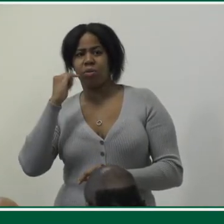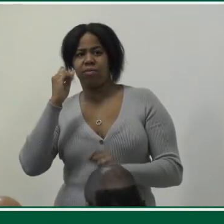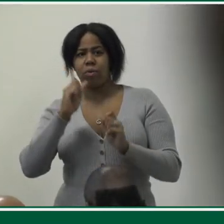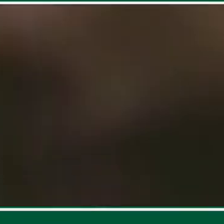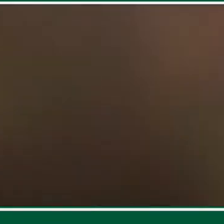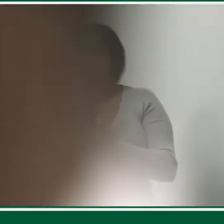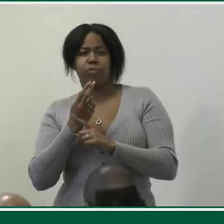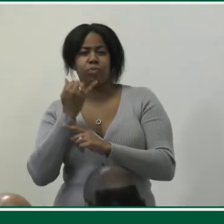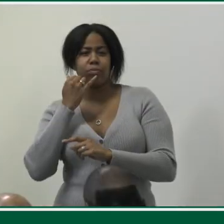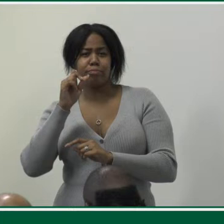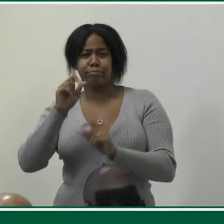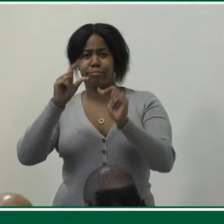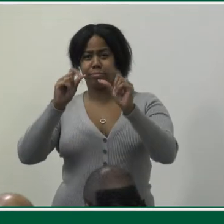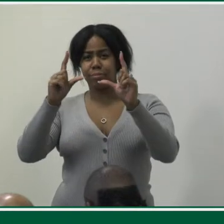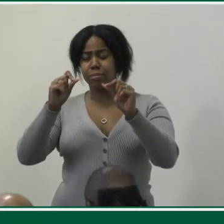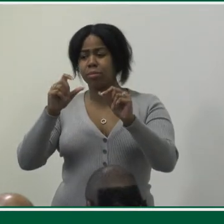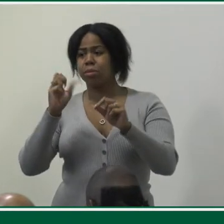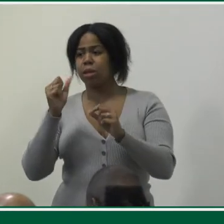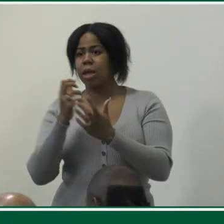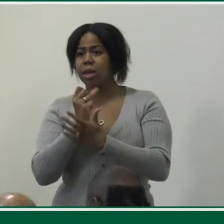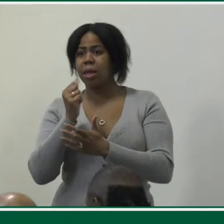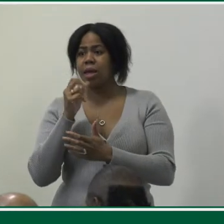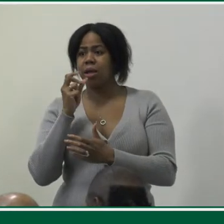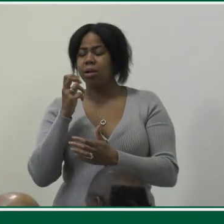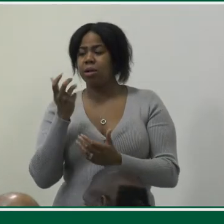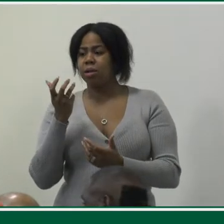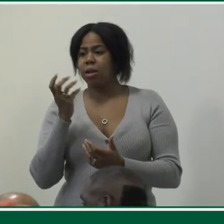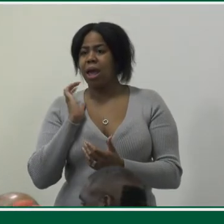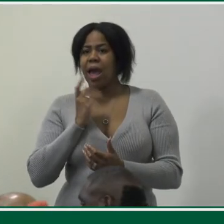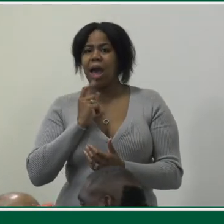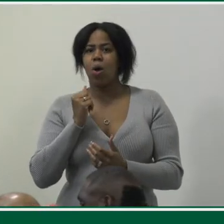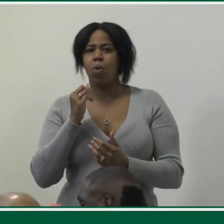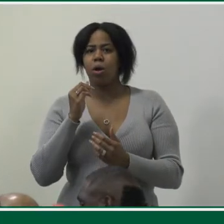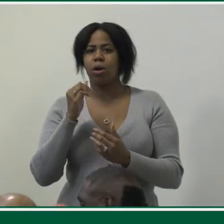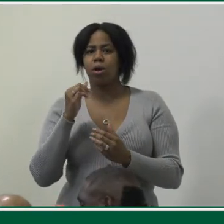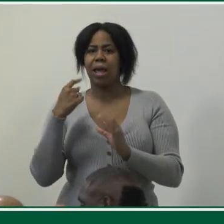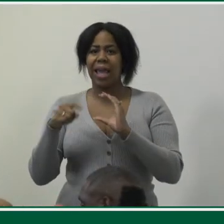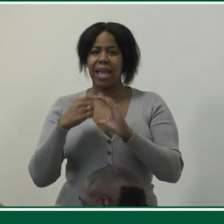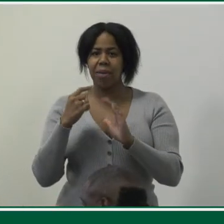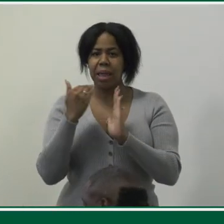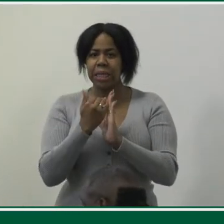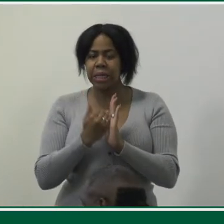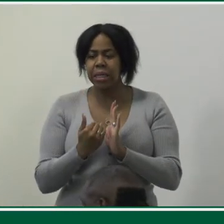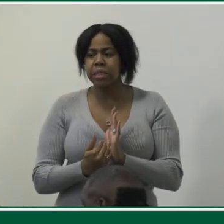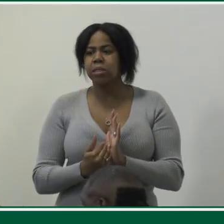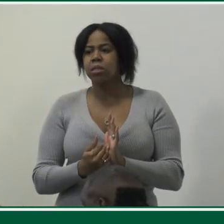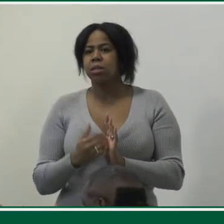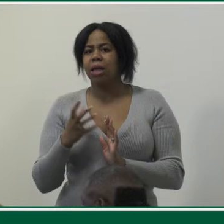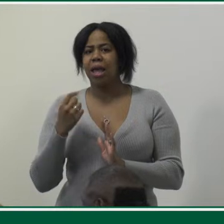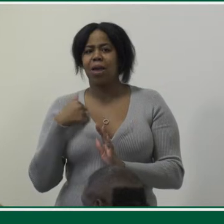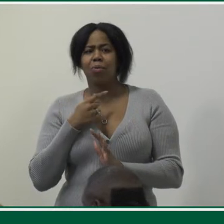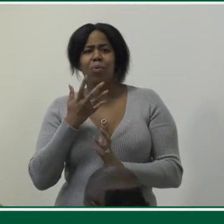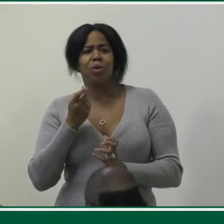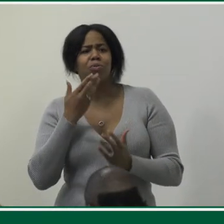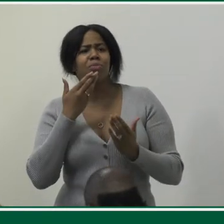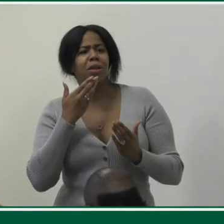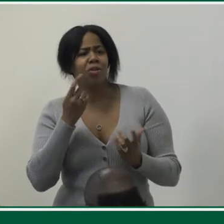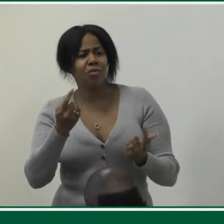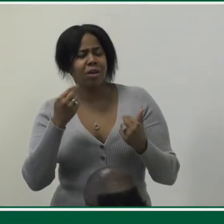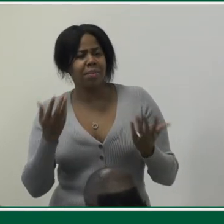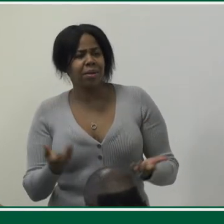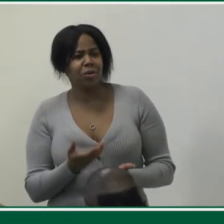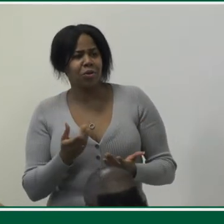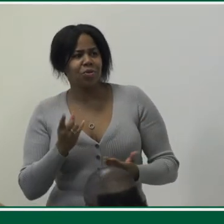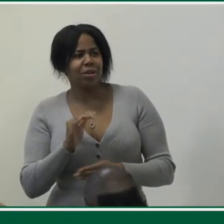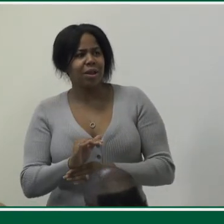about our membership, not our membership list, but our emailing list. And we want to thank you for being here. We